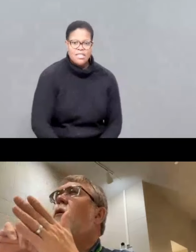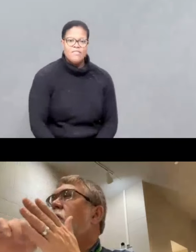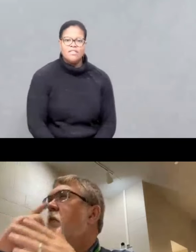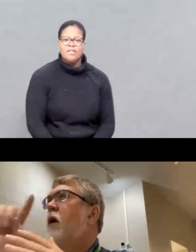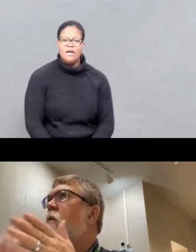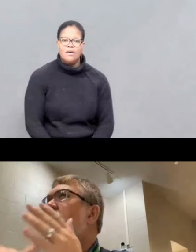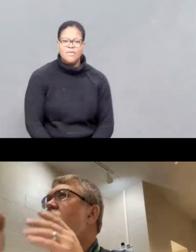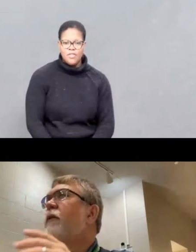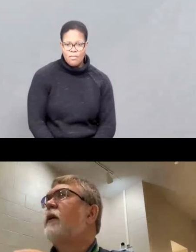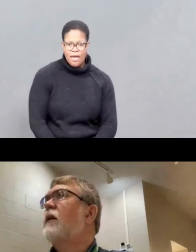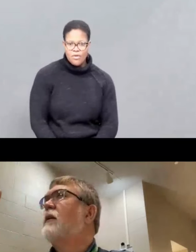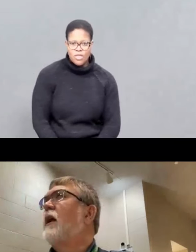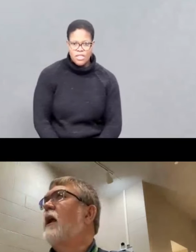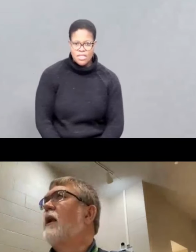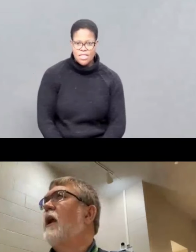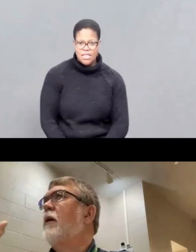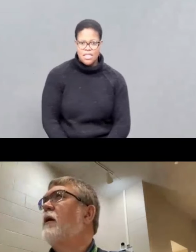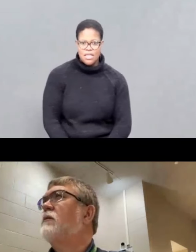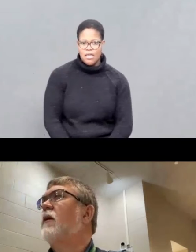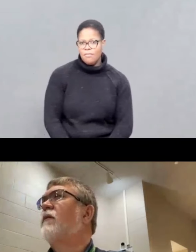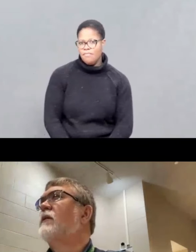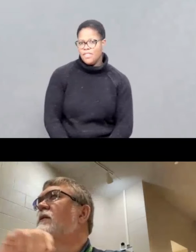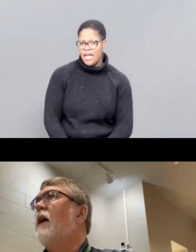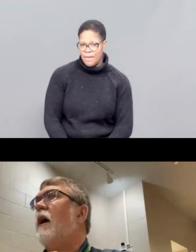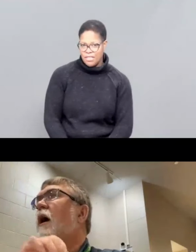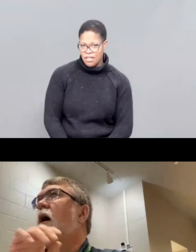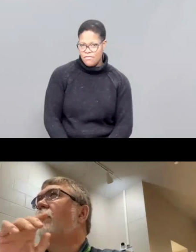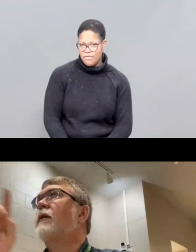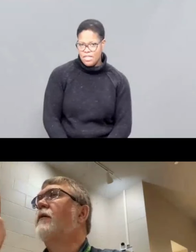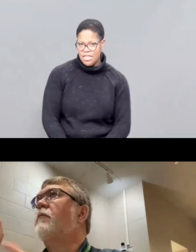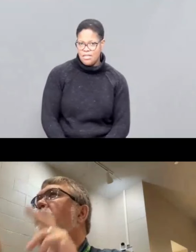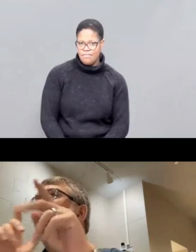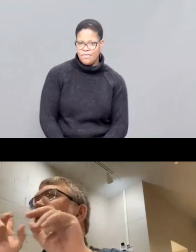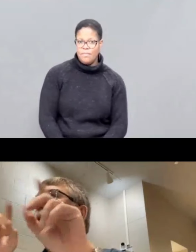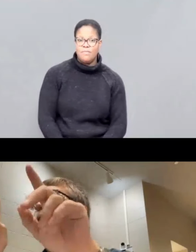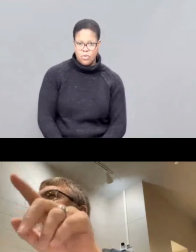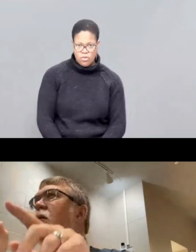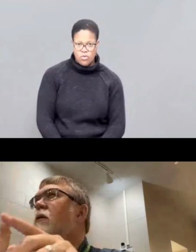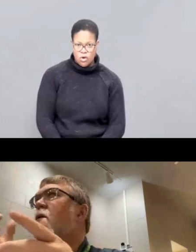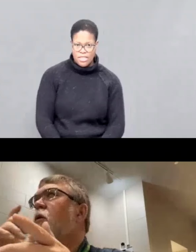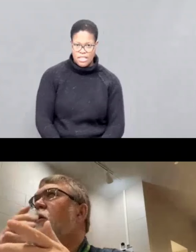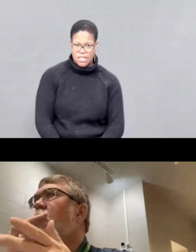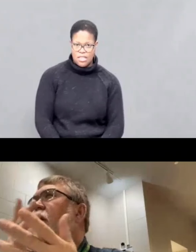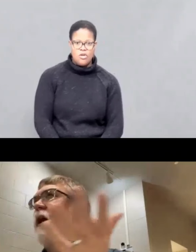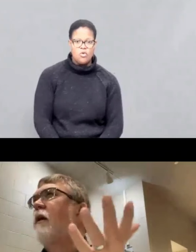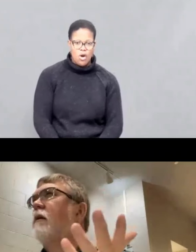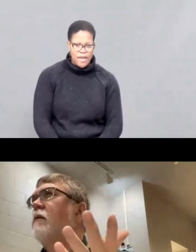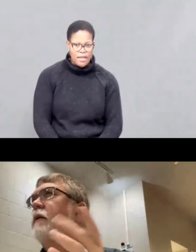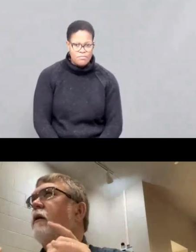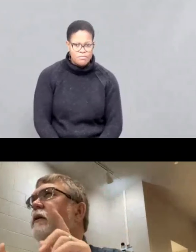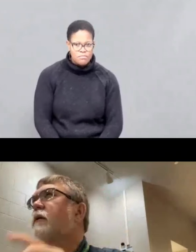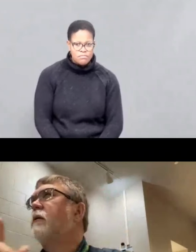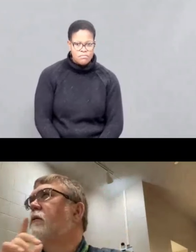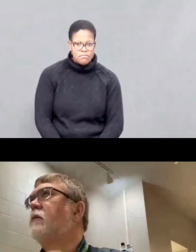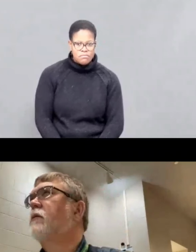This is Kevin. If you don't mind, what is the dynamics of the people who are attending? Who